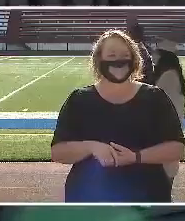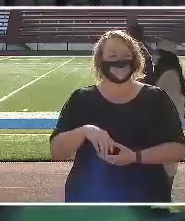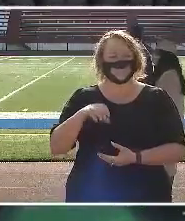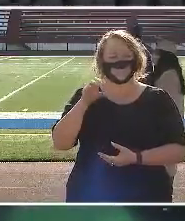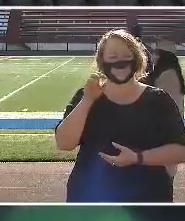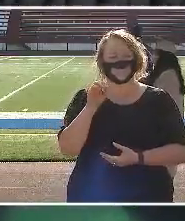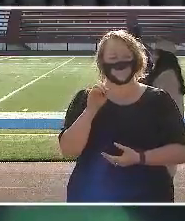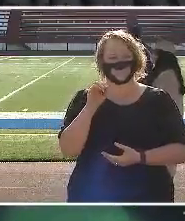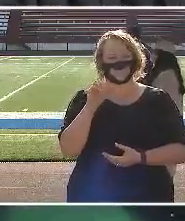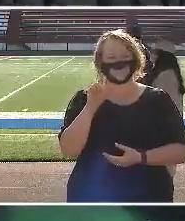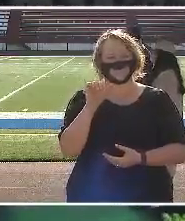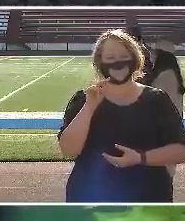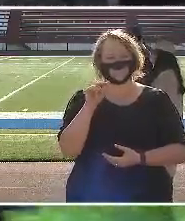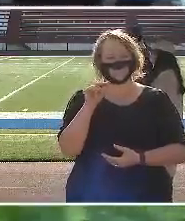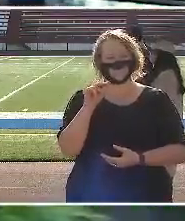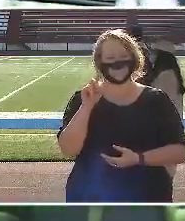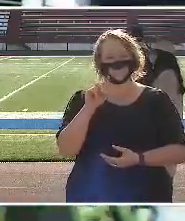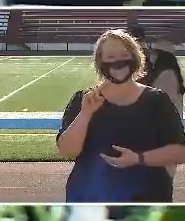Arlen Soriano.